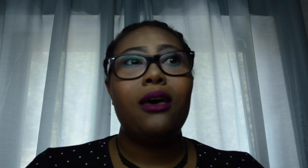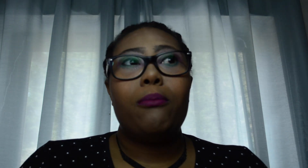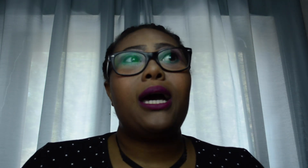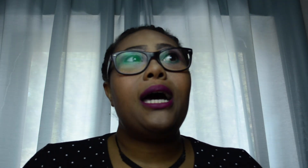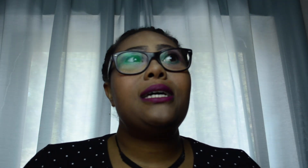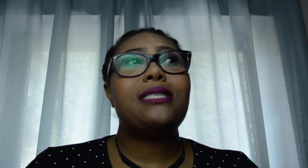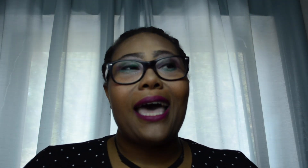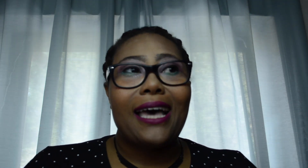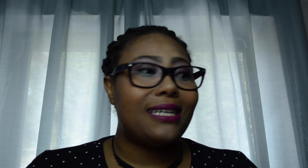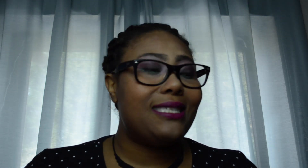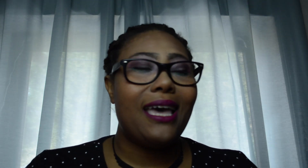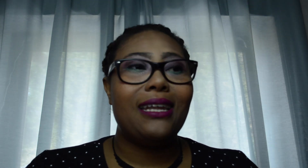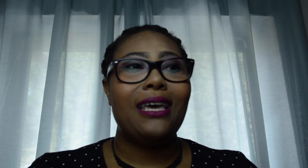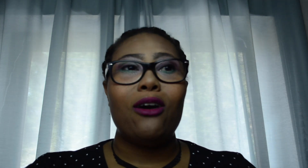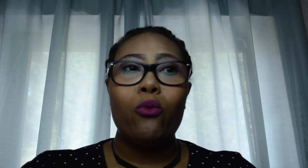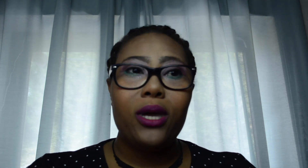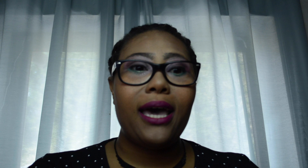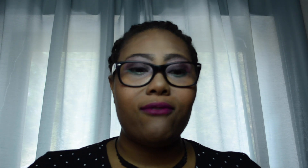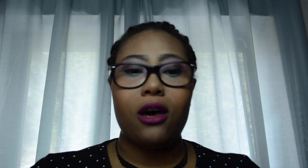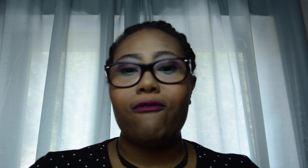oriented, because, as I said,